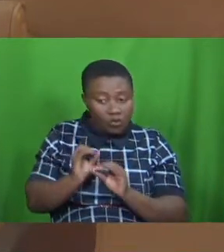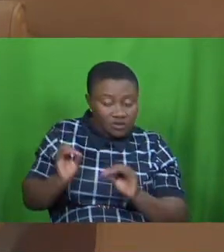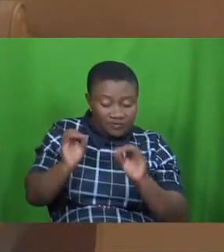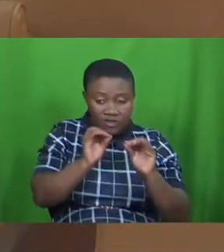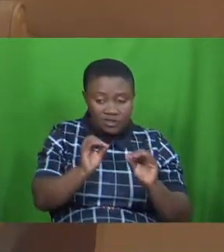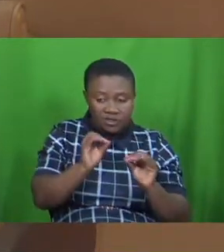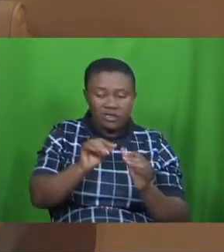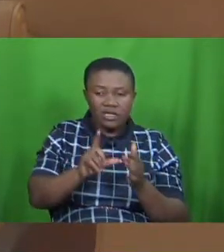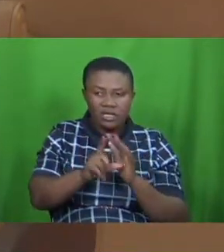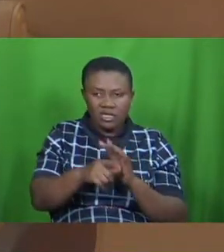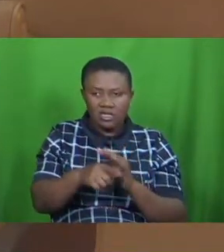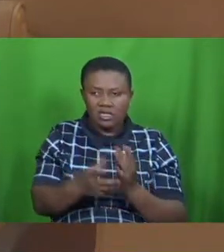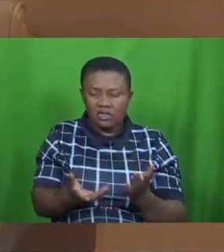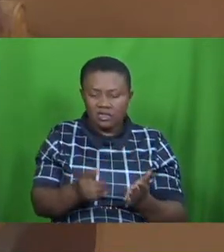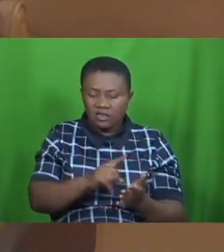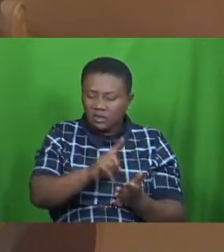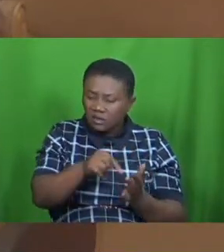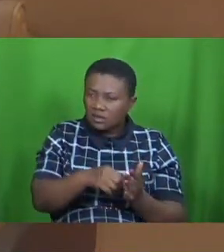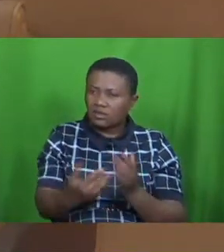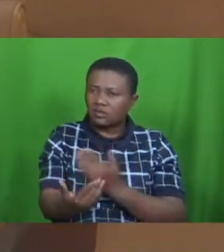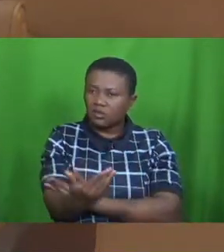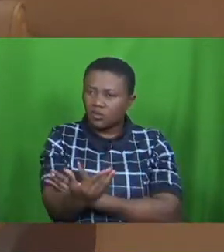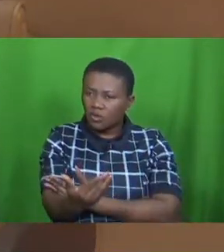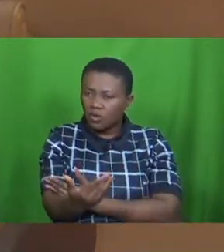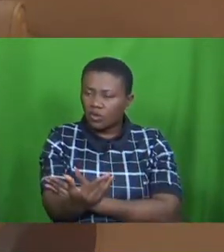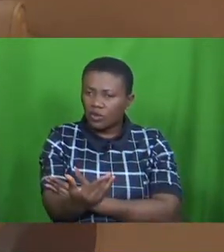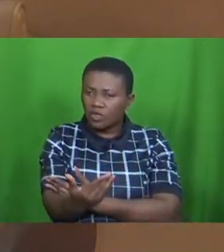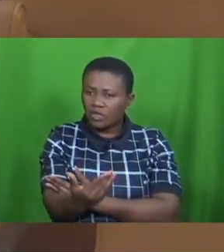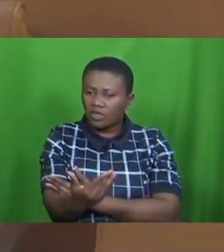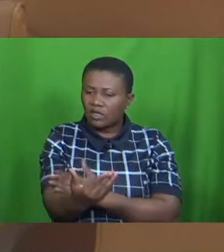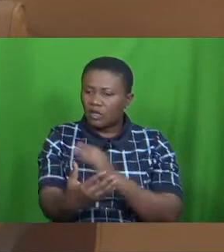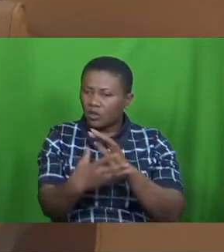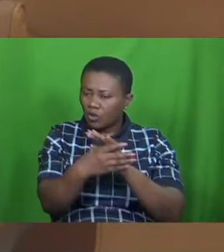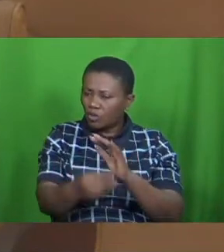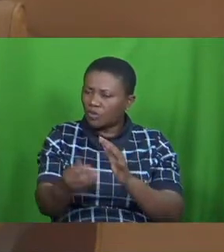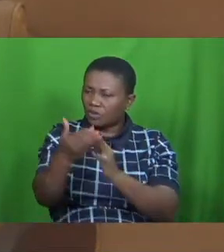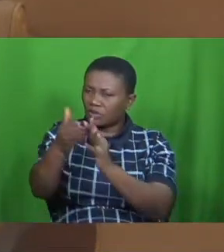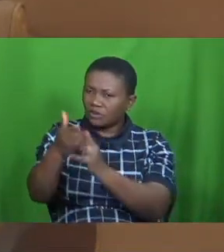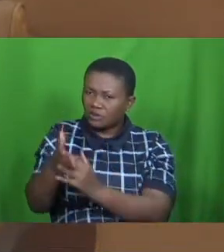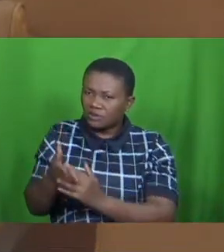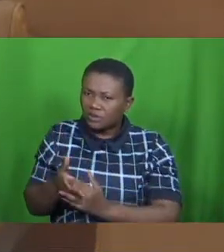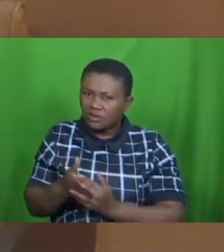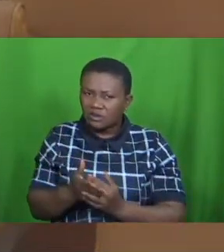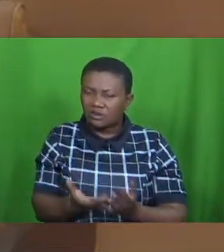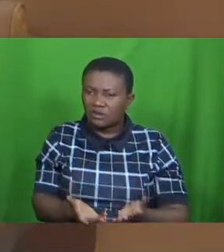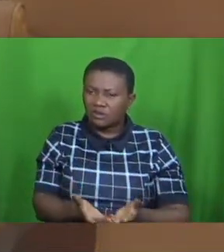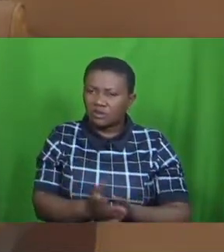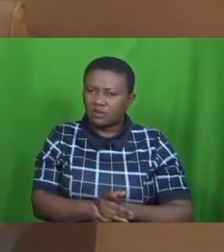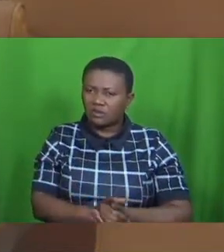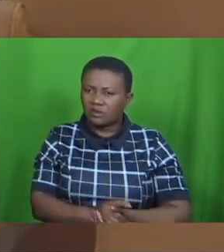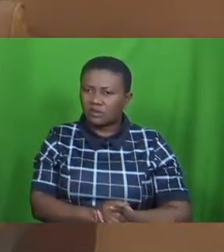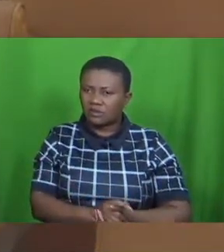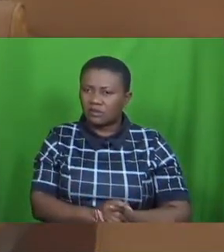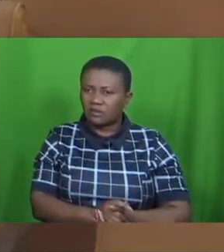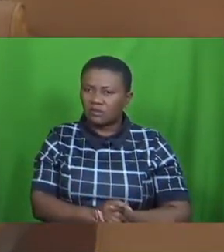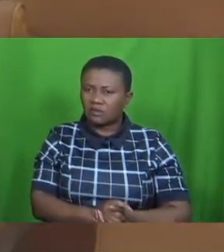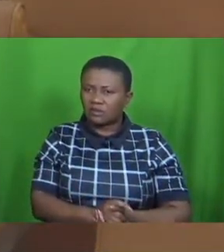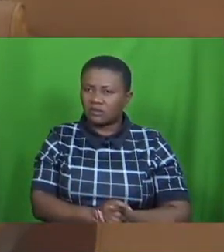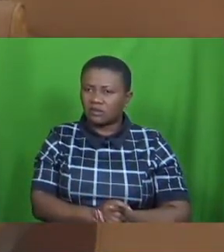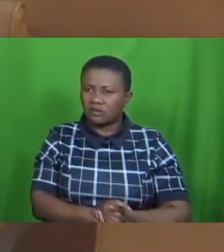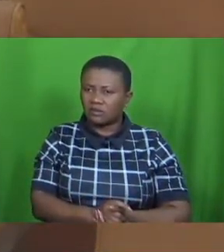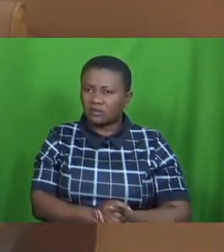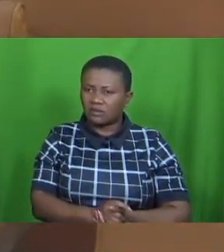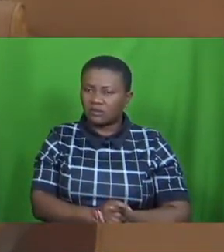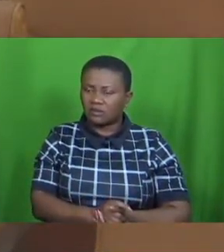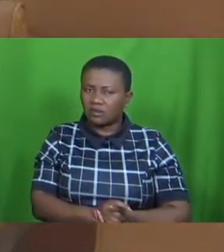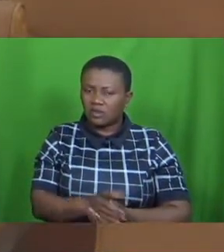distributed earlier this morning. More copies have been given to members. The Honorable Minority Leader can